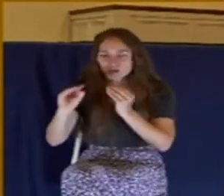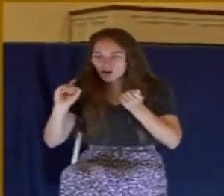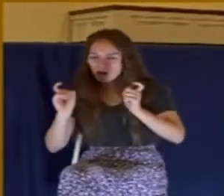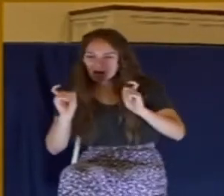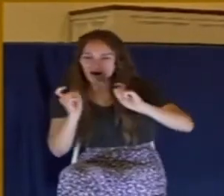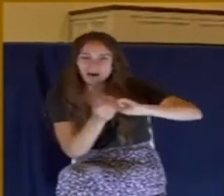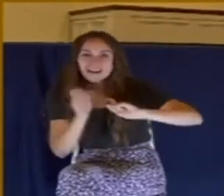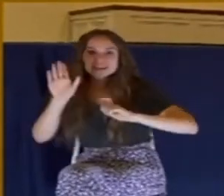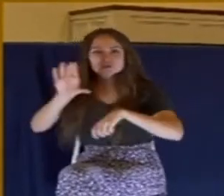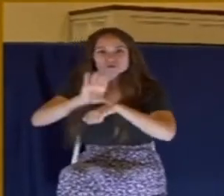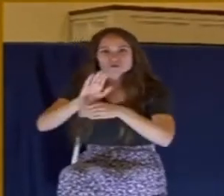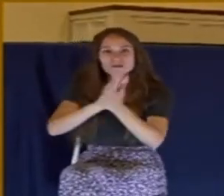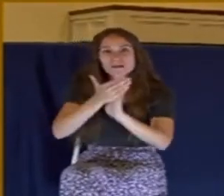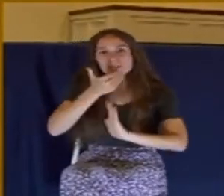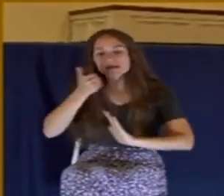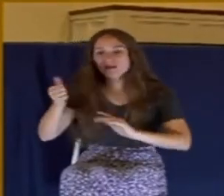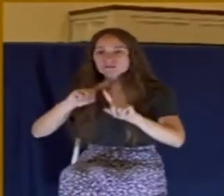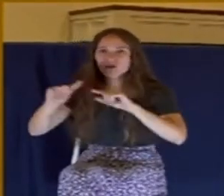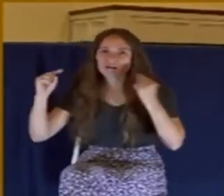to the ungodly?